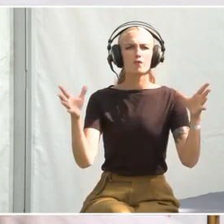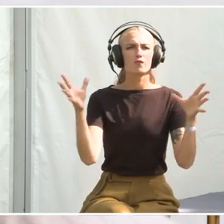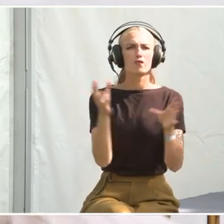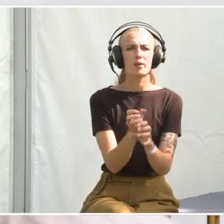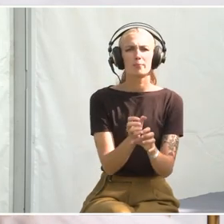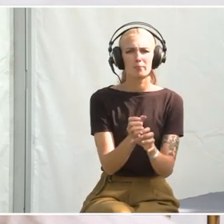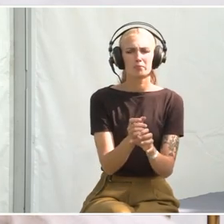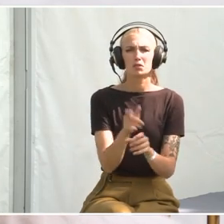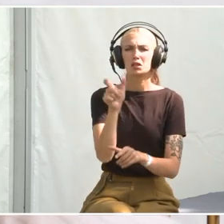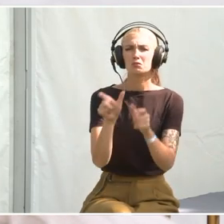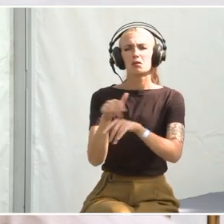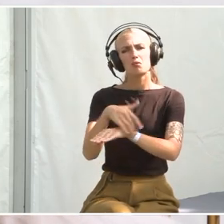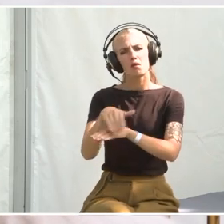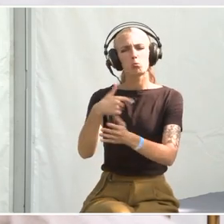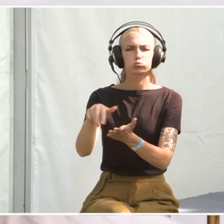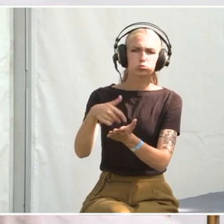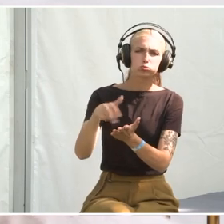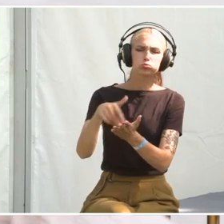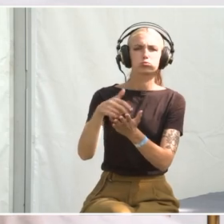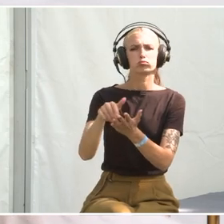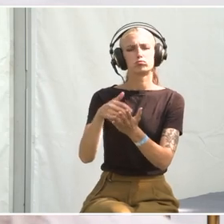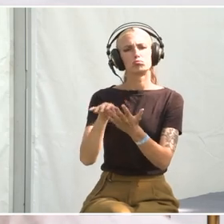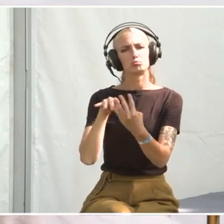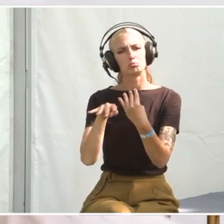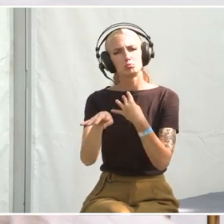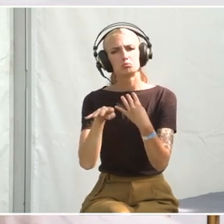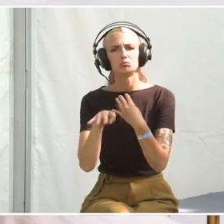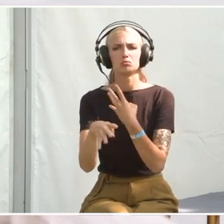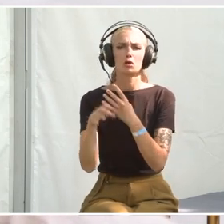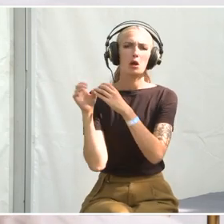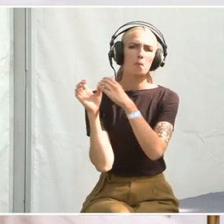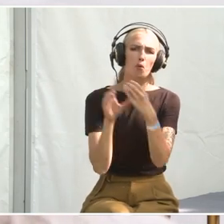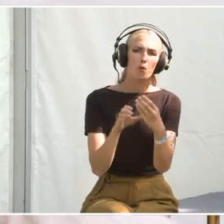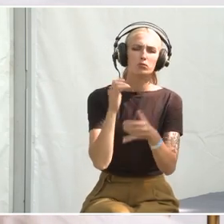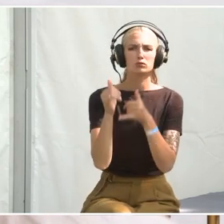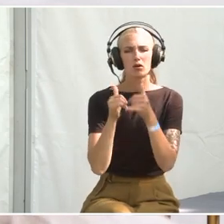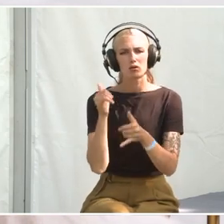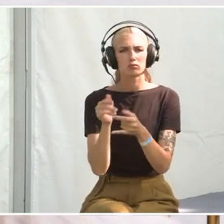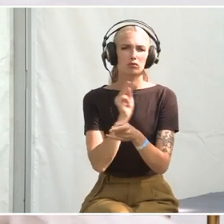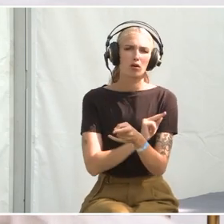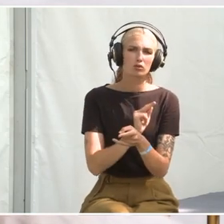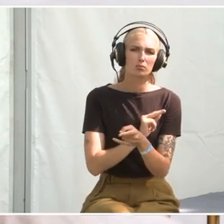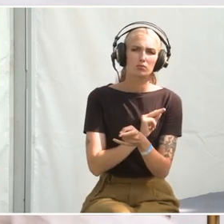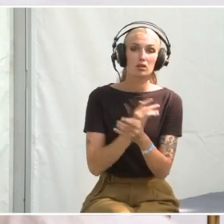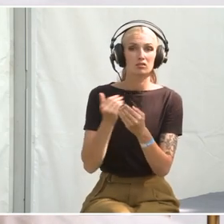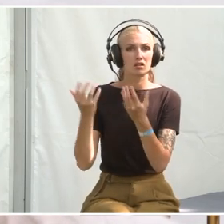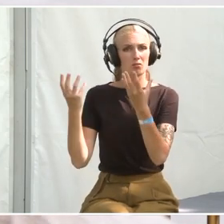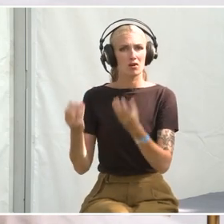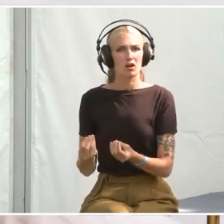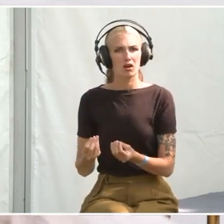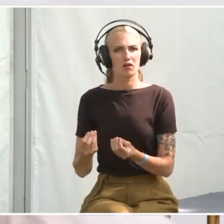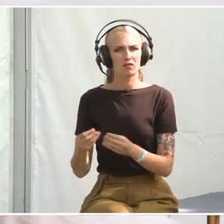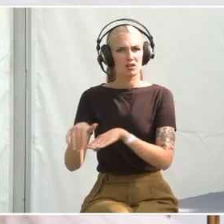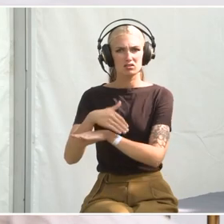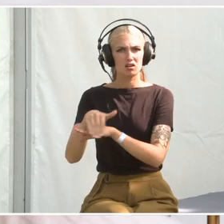around on the street, walking, you take a bus, taking a bike. Now, you don't want to go out to